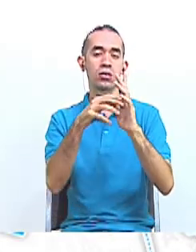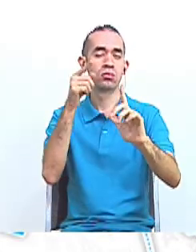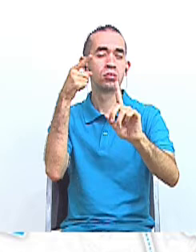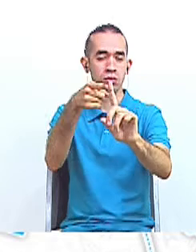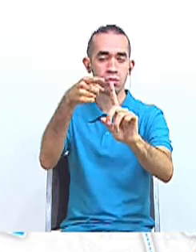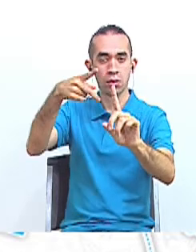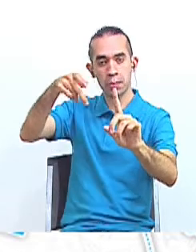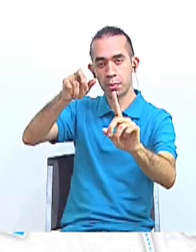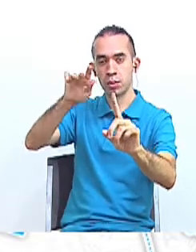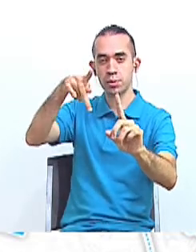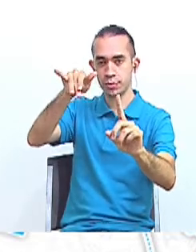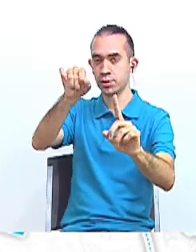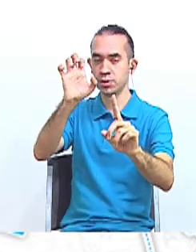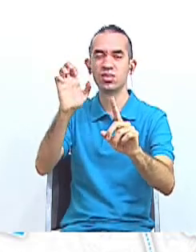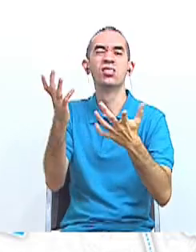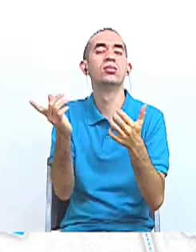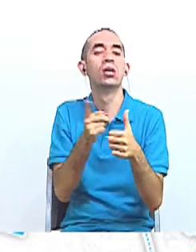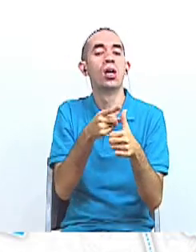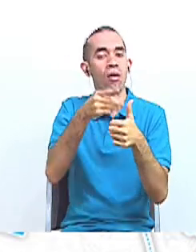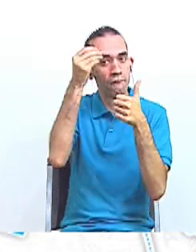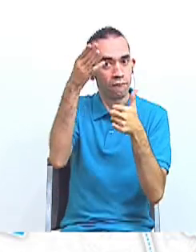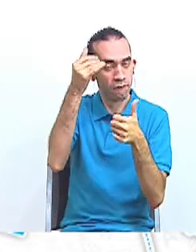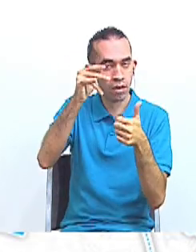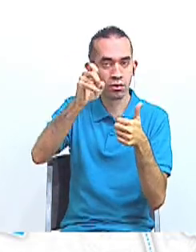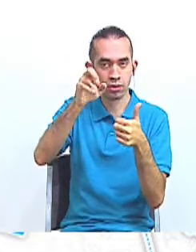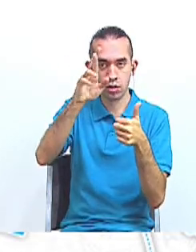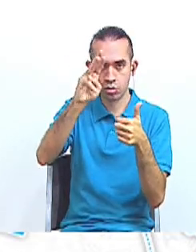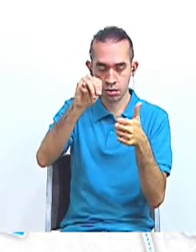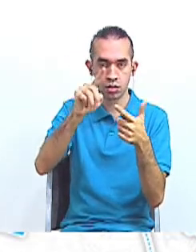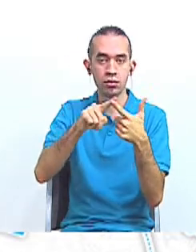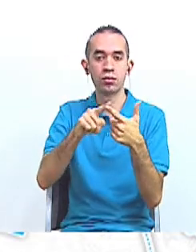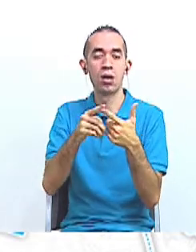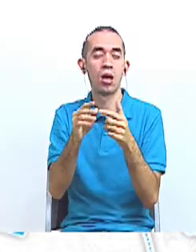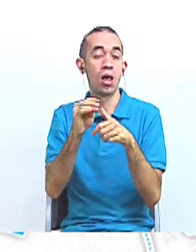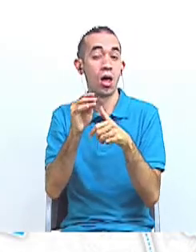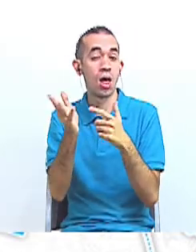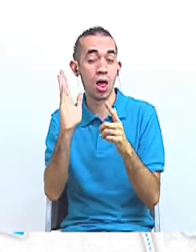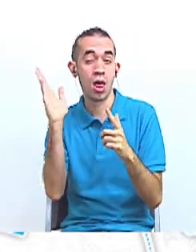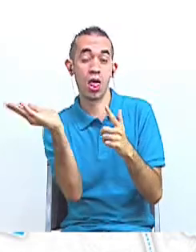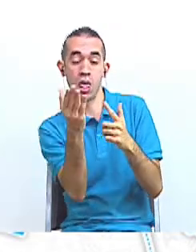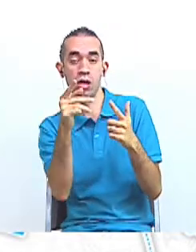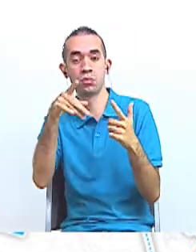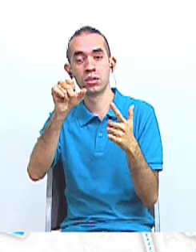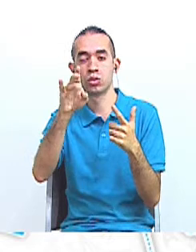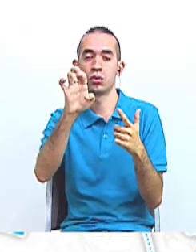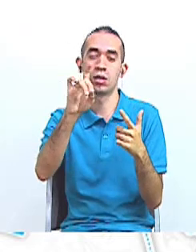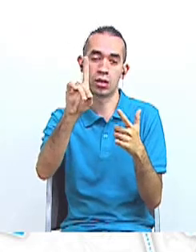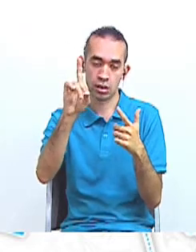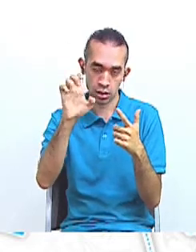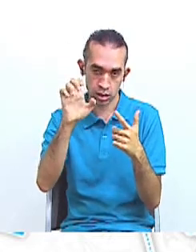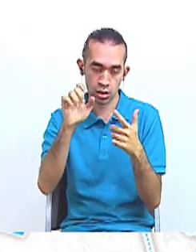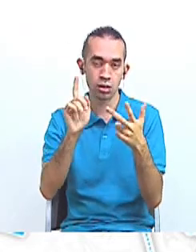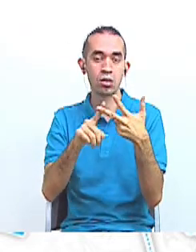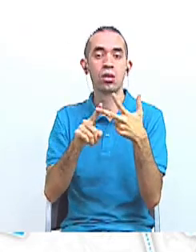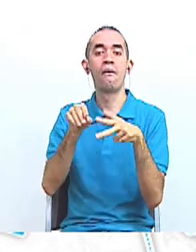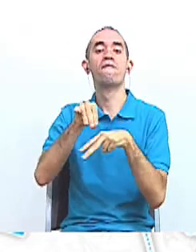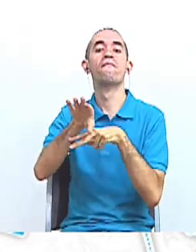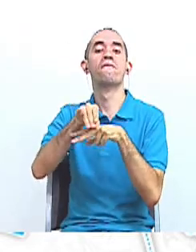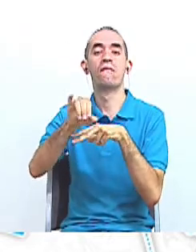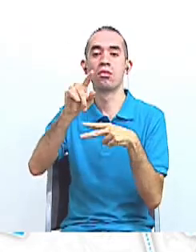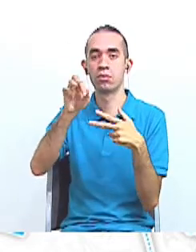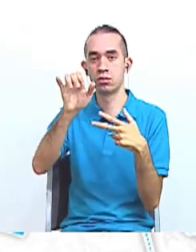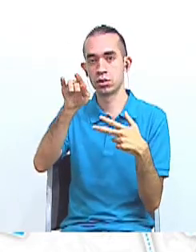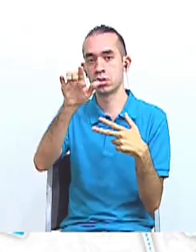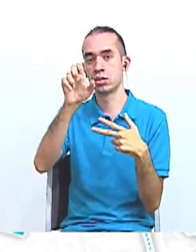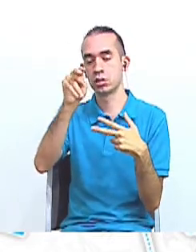the text? Is it to inform, to persuade, or to influence? I told you that you're going to